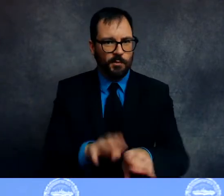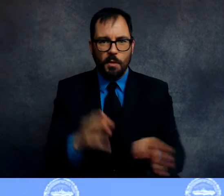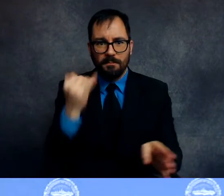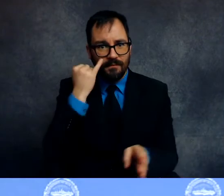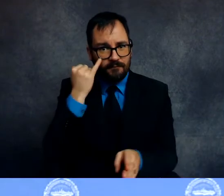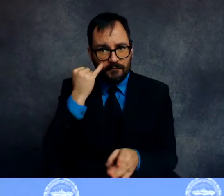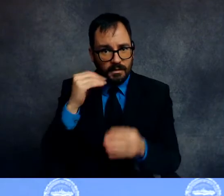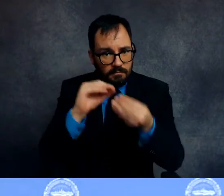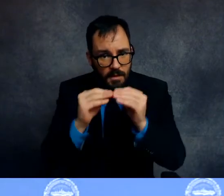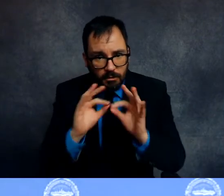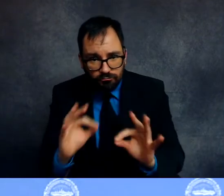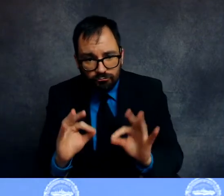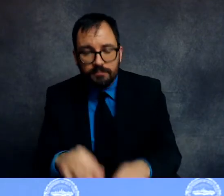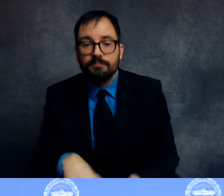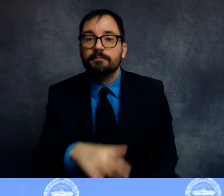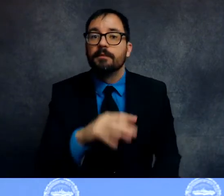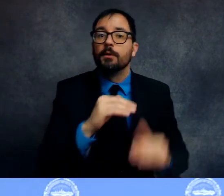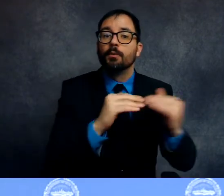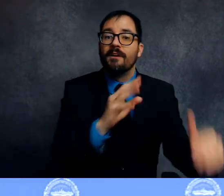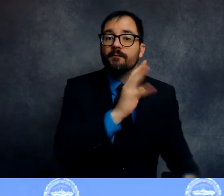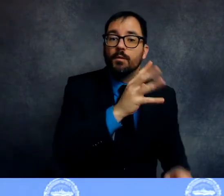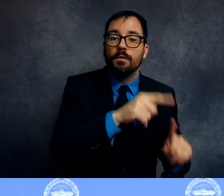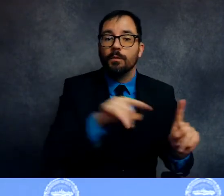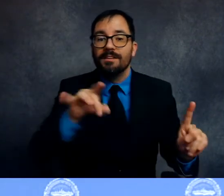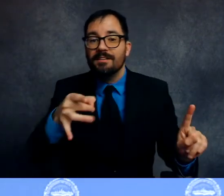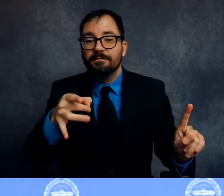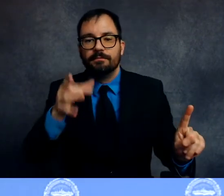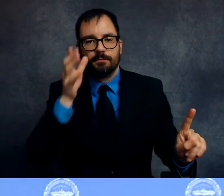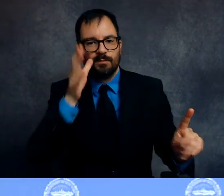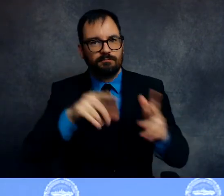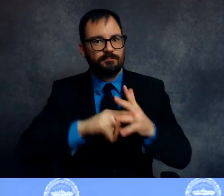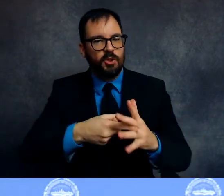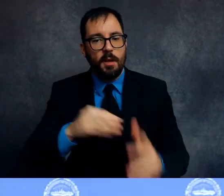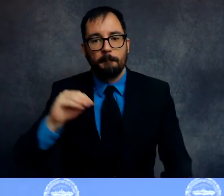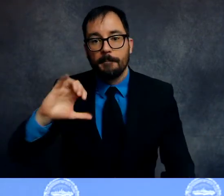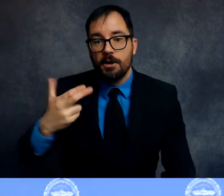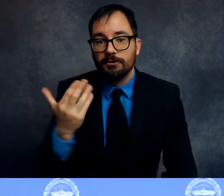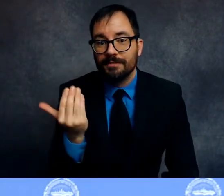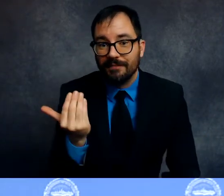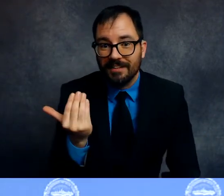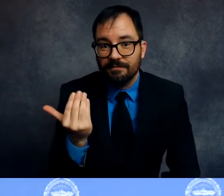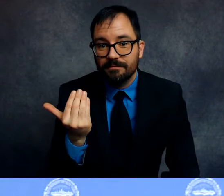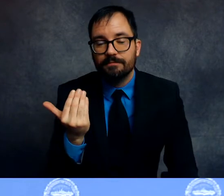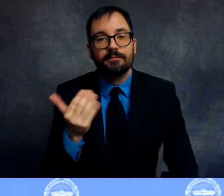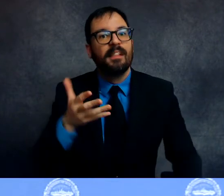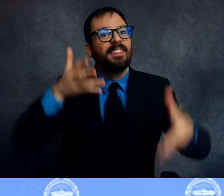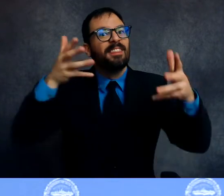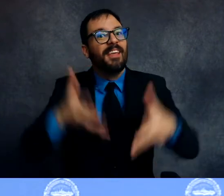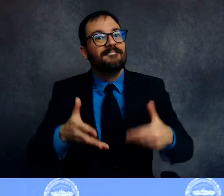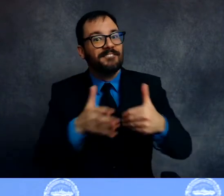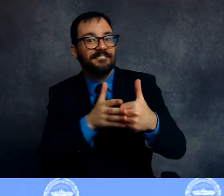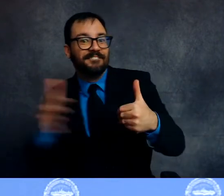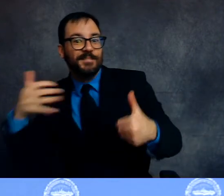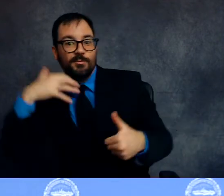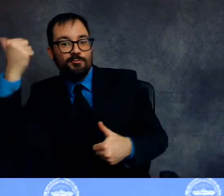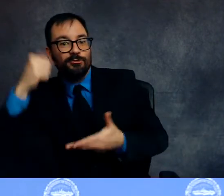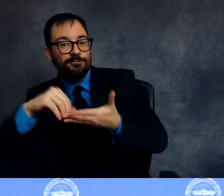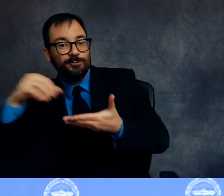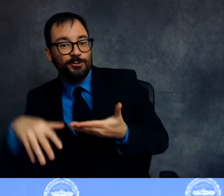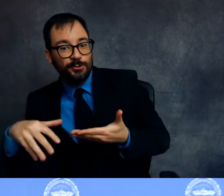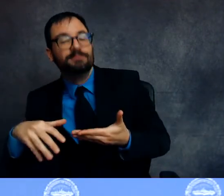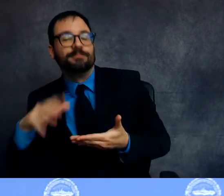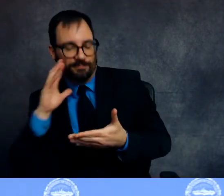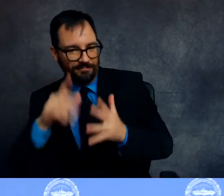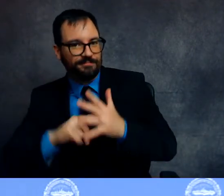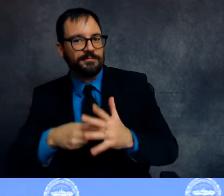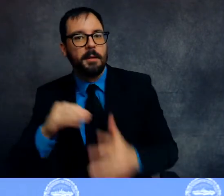students back safely into our schools as long as the public health data supports it. Grades 4 to 8 will be eligible for in-person learning